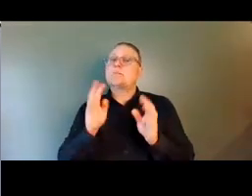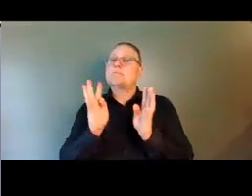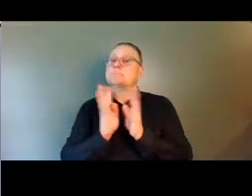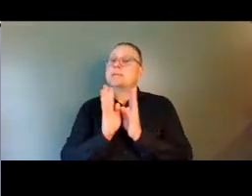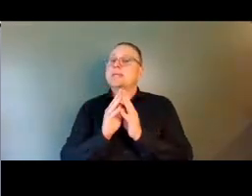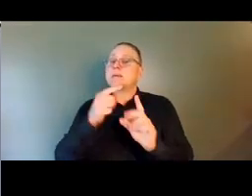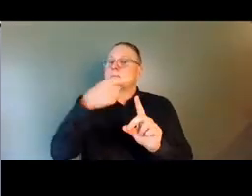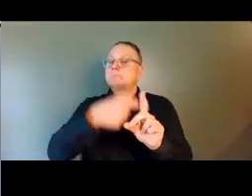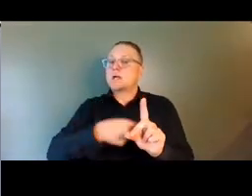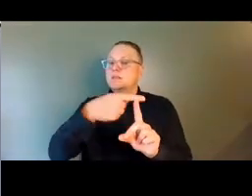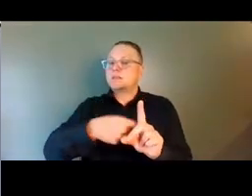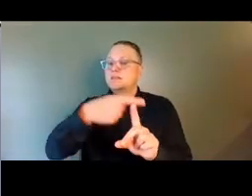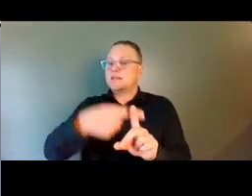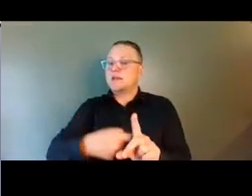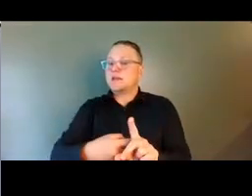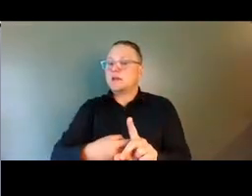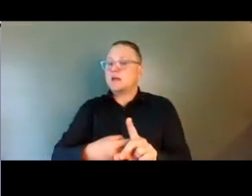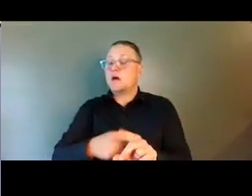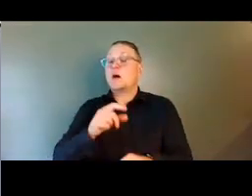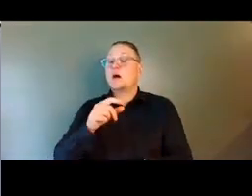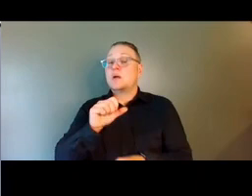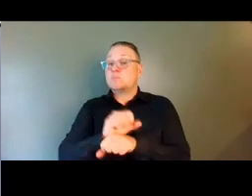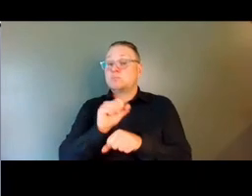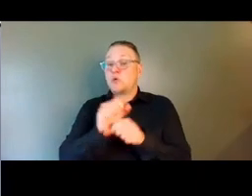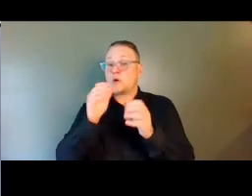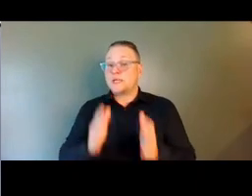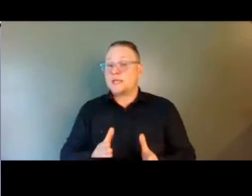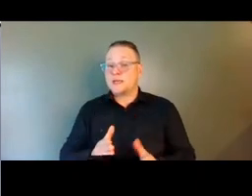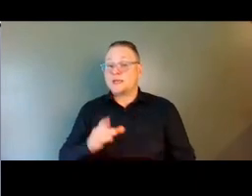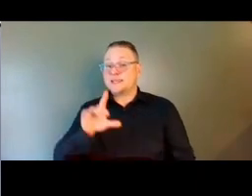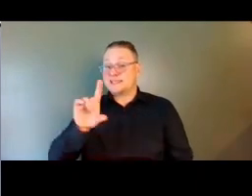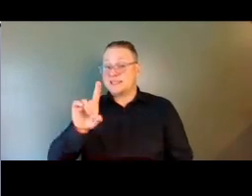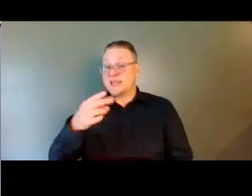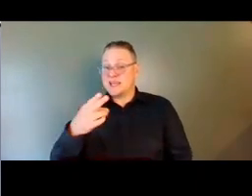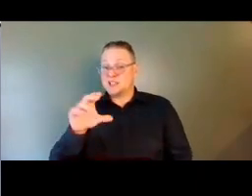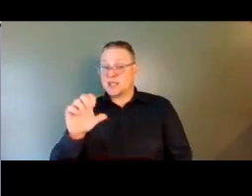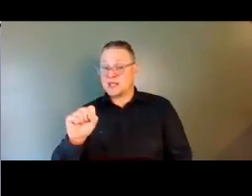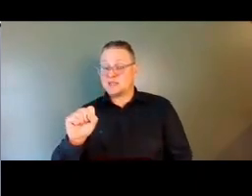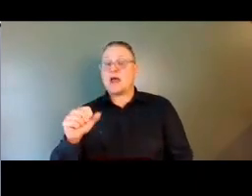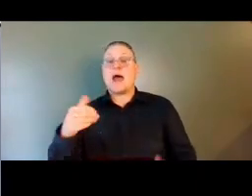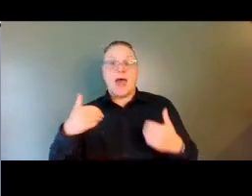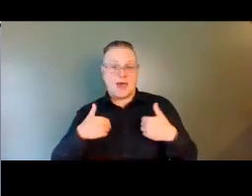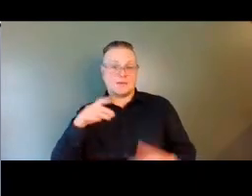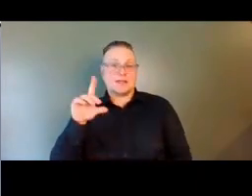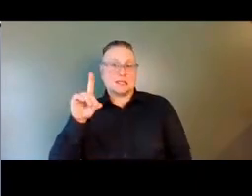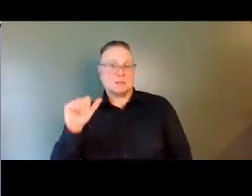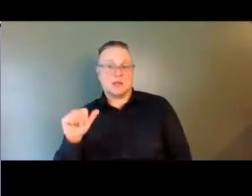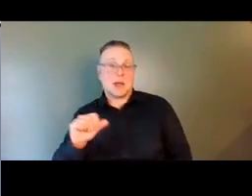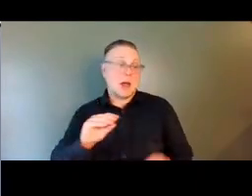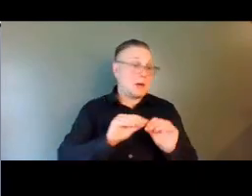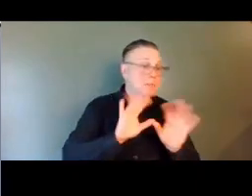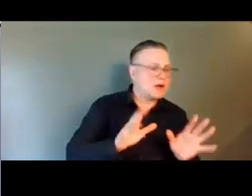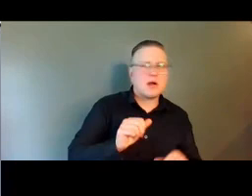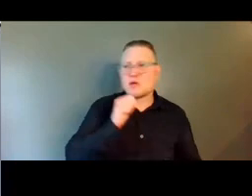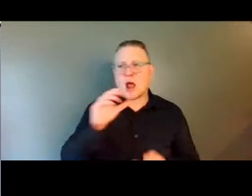employees at DHS that have disabilities, whether they be not a parent or a parent, and to make